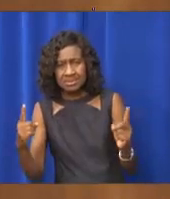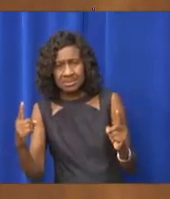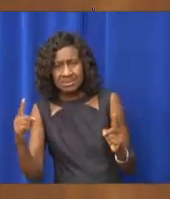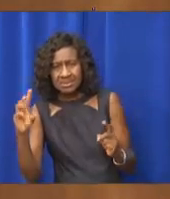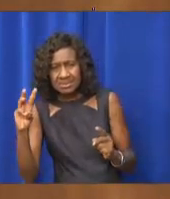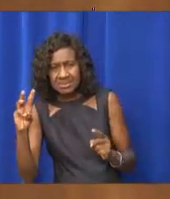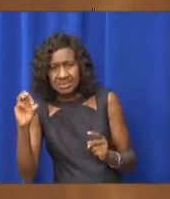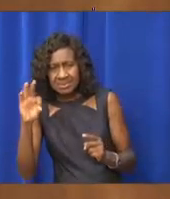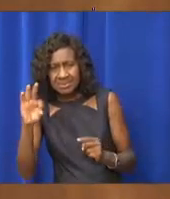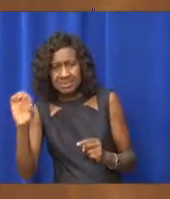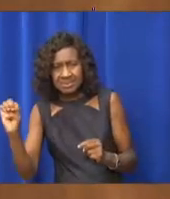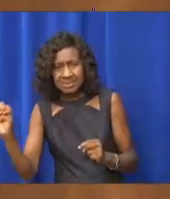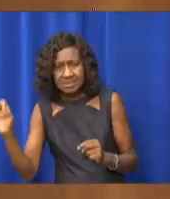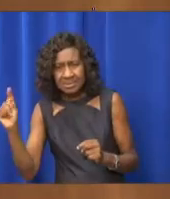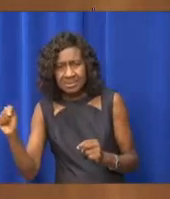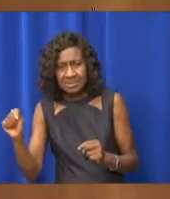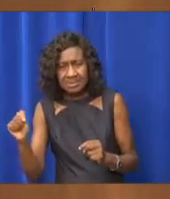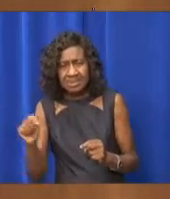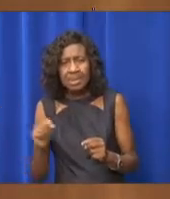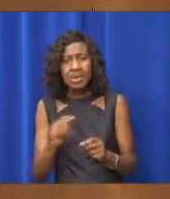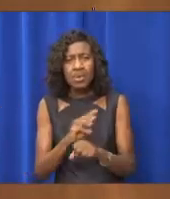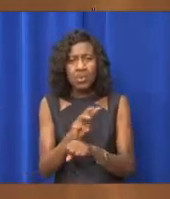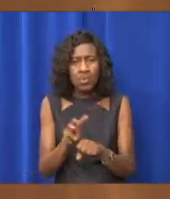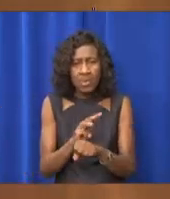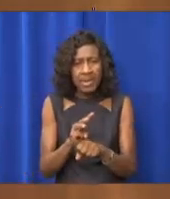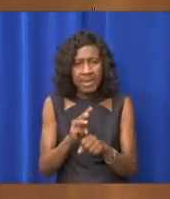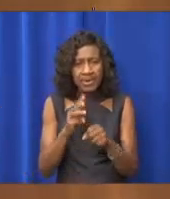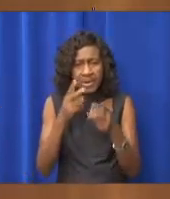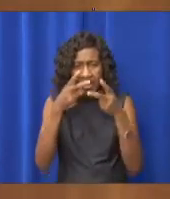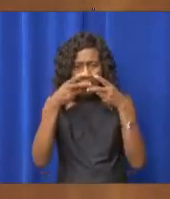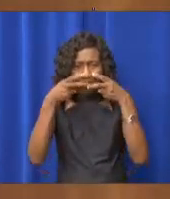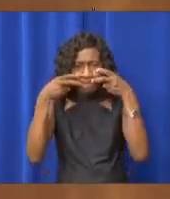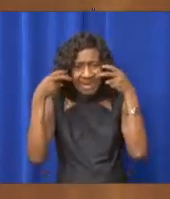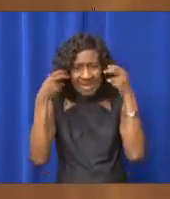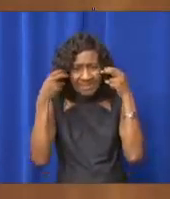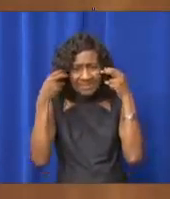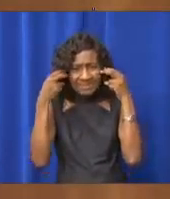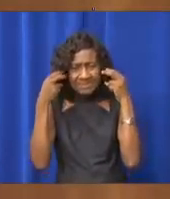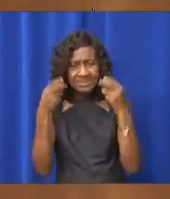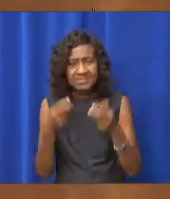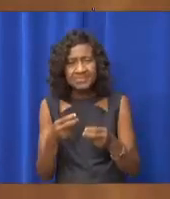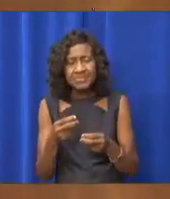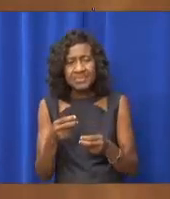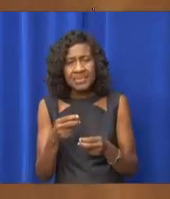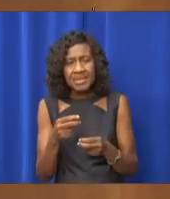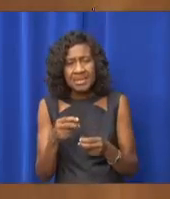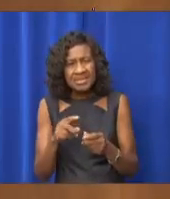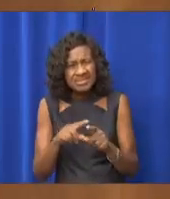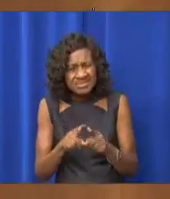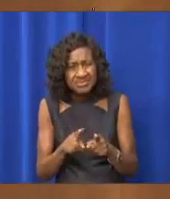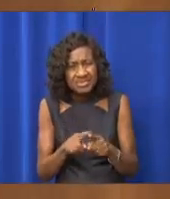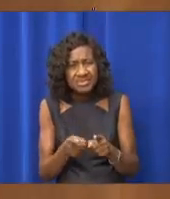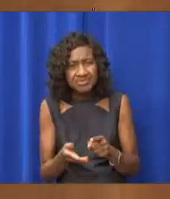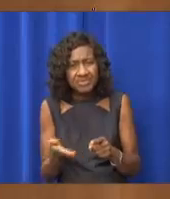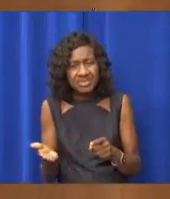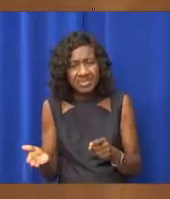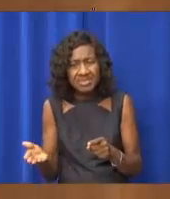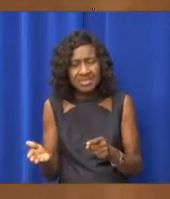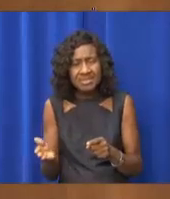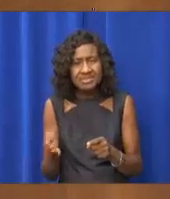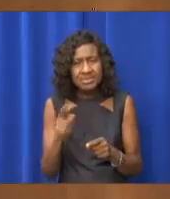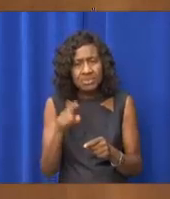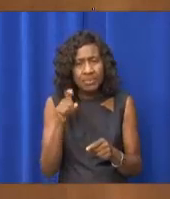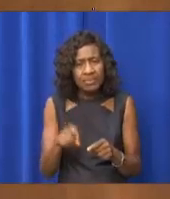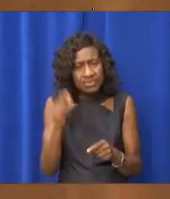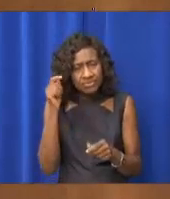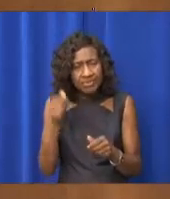These are all vital things. As far as the store, I mean, every different area will have different specific needs for